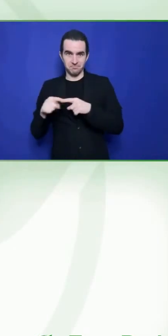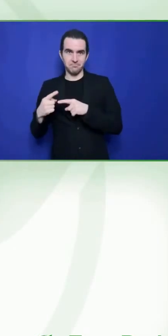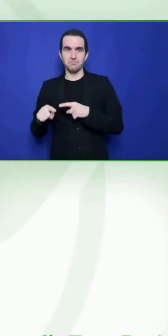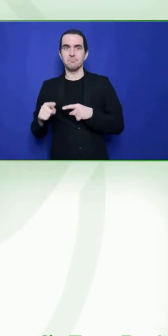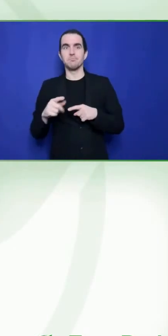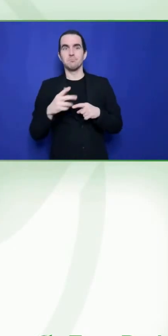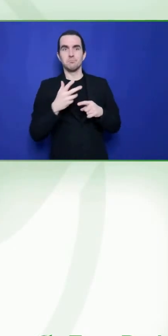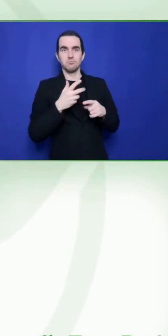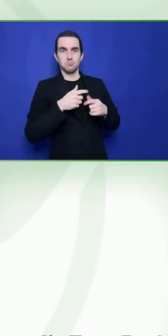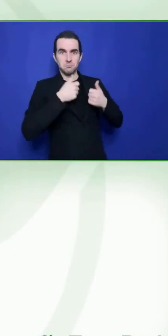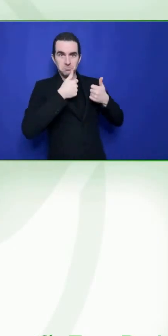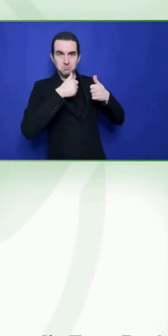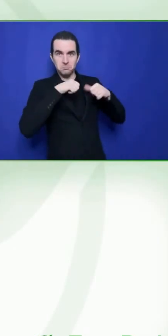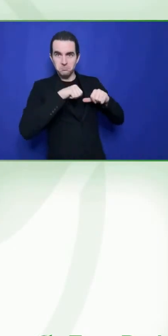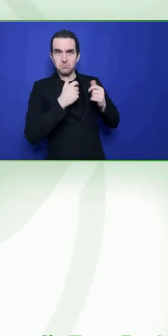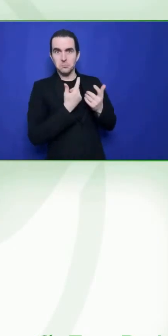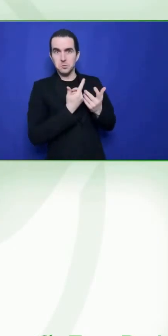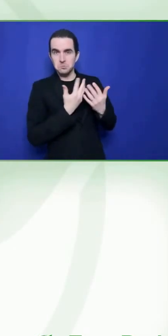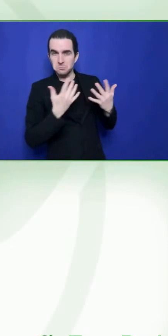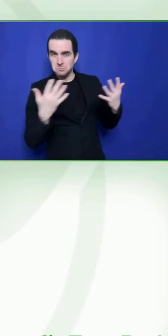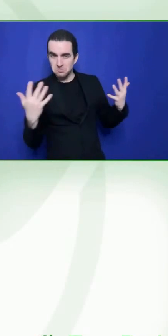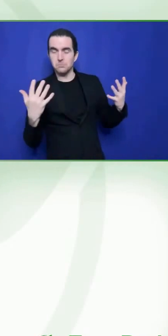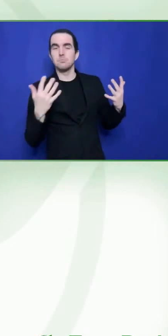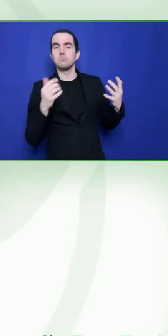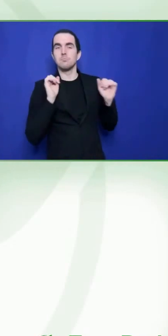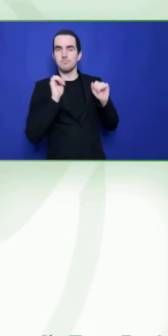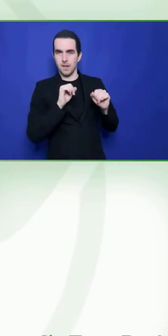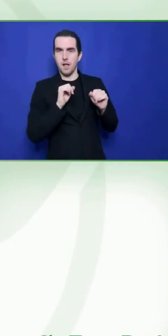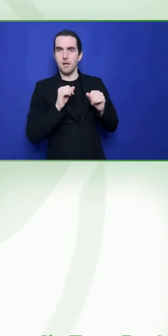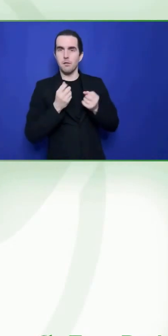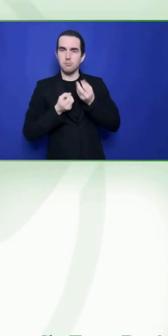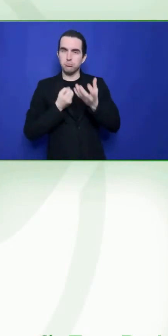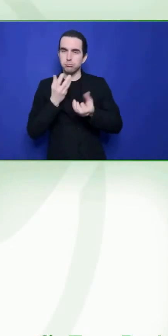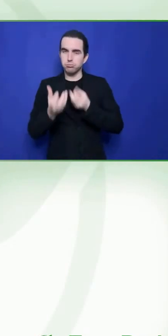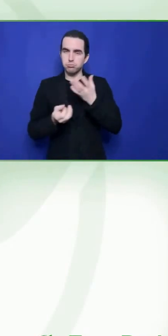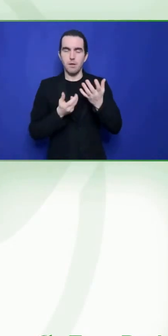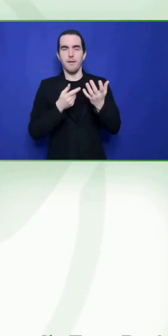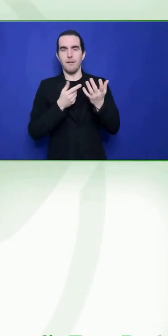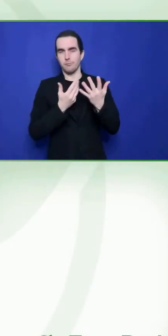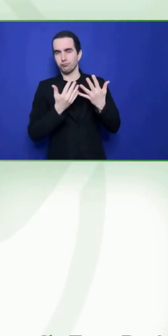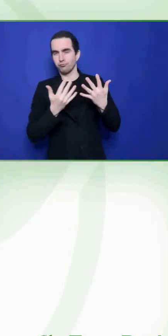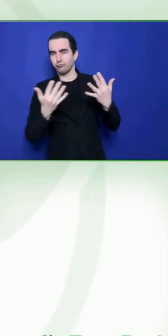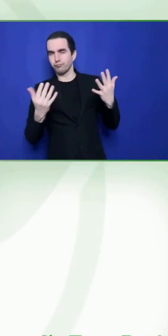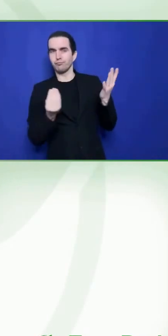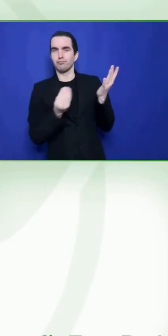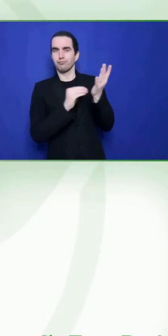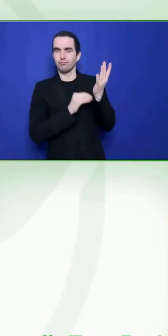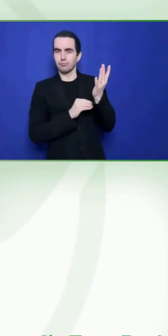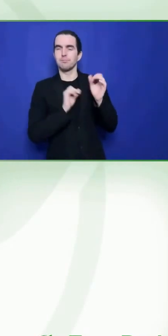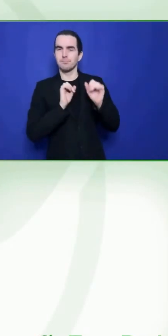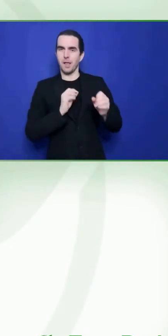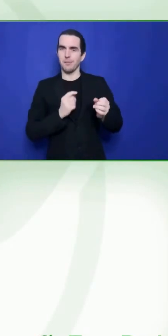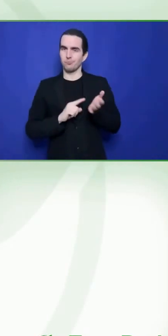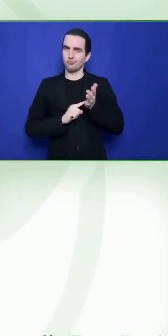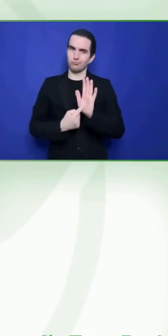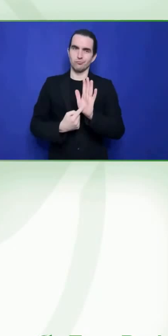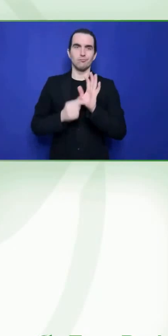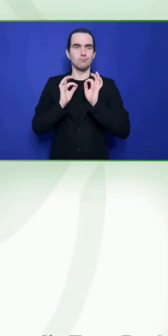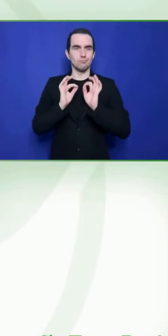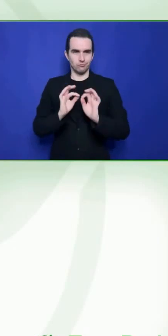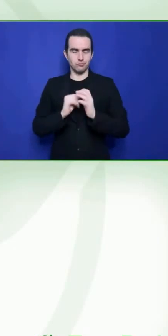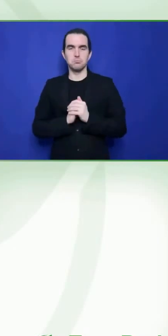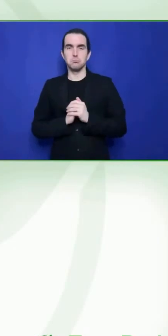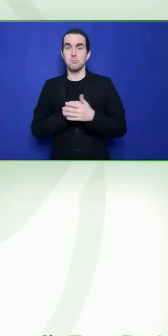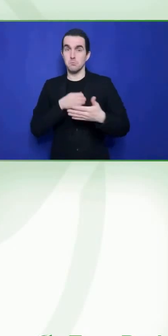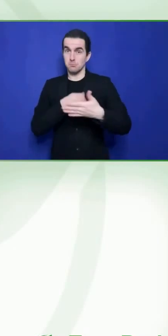of the public sector here at the Zero Project. For those of you who can hear me, but perhaps not see me, I'm a white